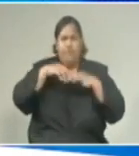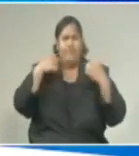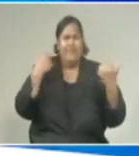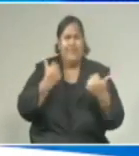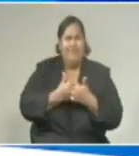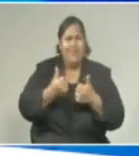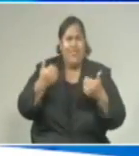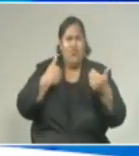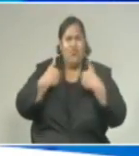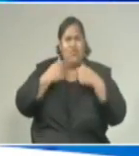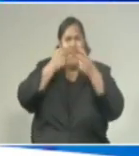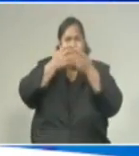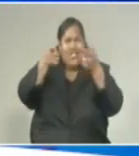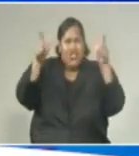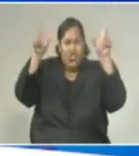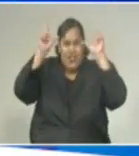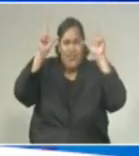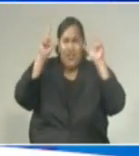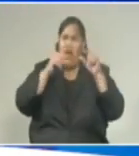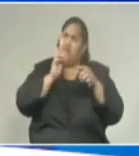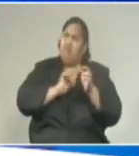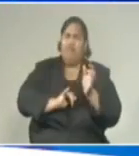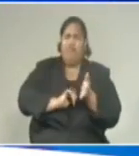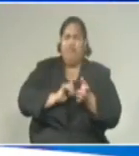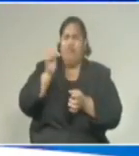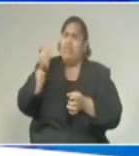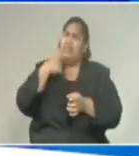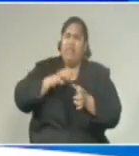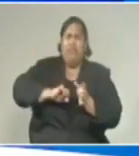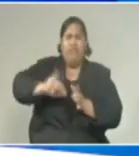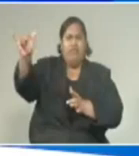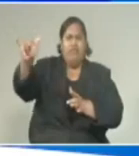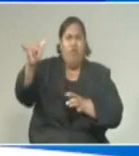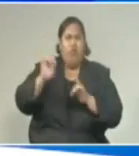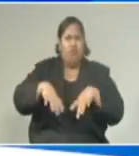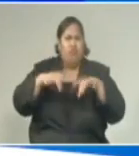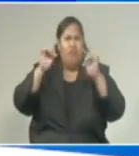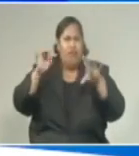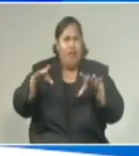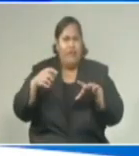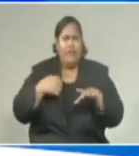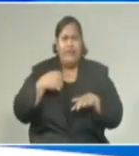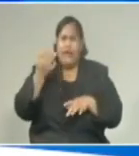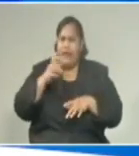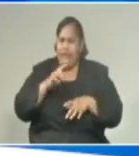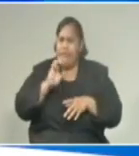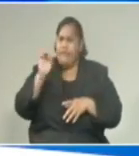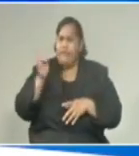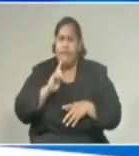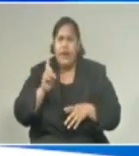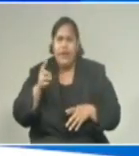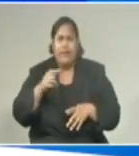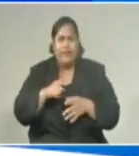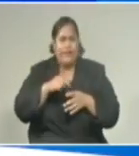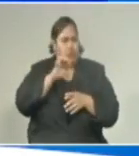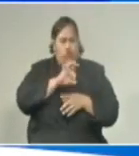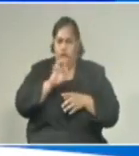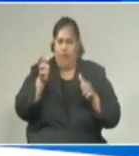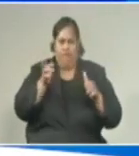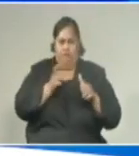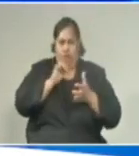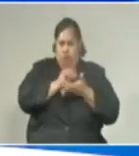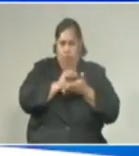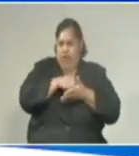USP's Vice-Chancellor and his wife were deported. The party leaders claim that the ramifications of such actions will not be in favor of